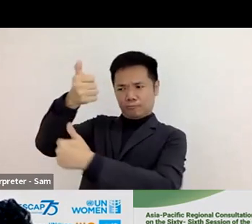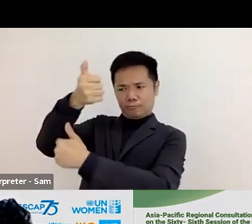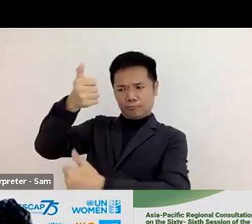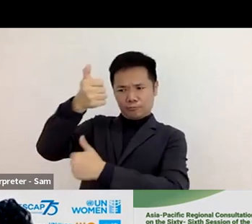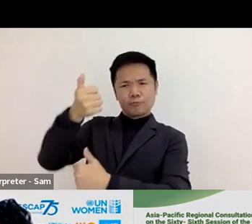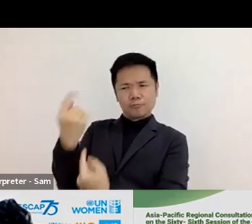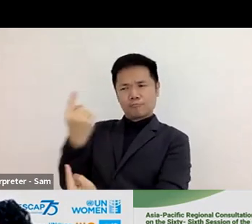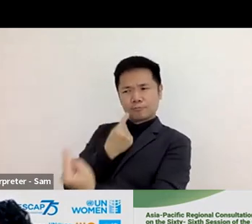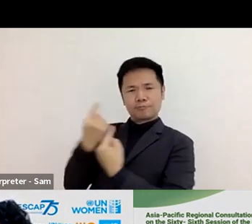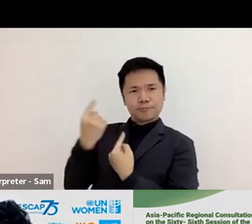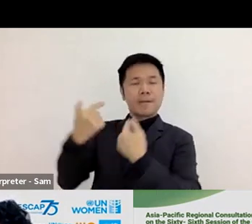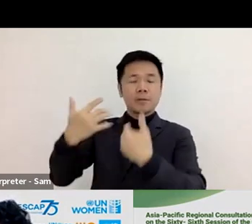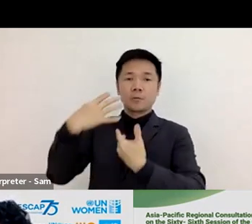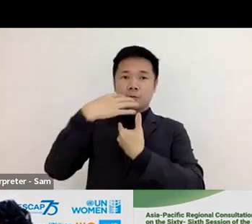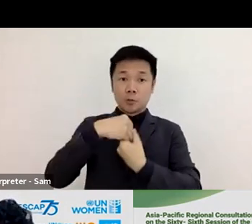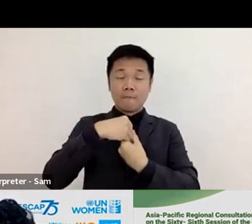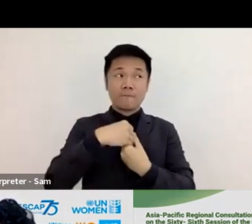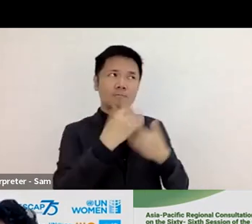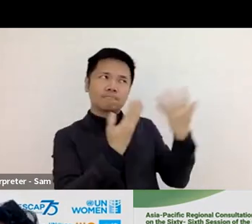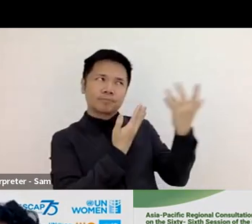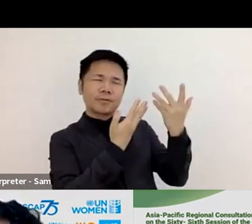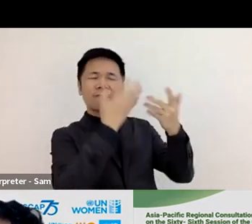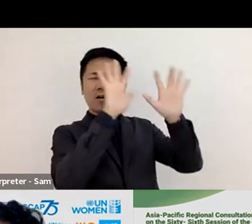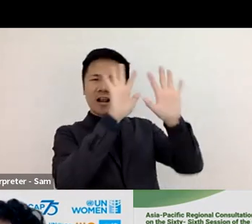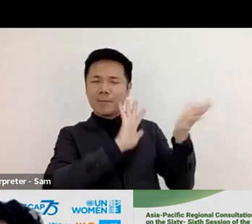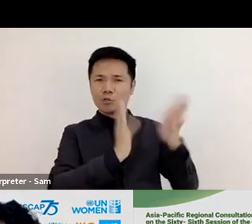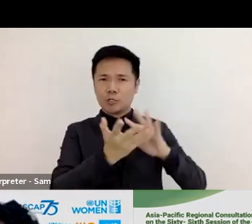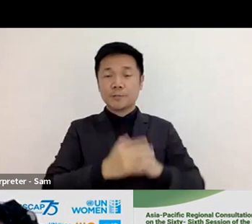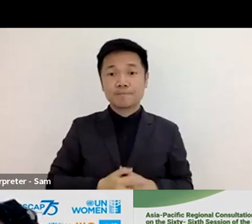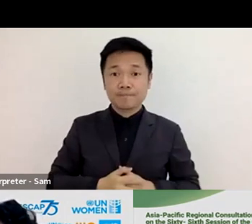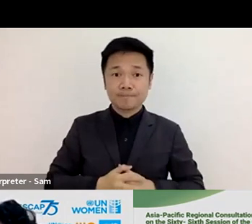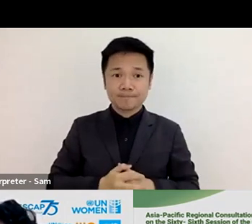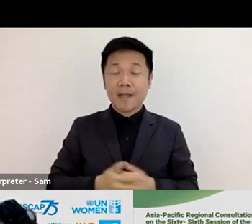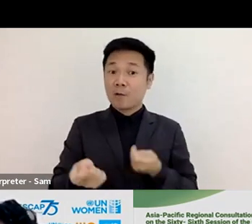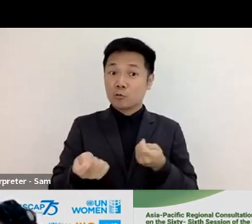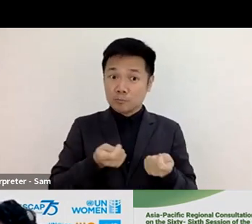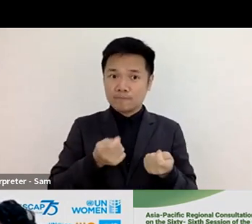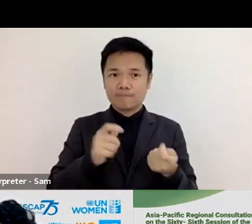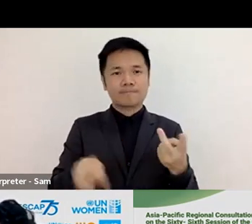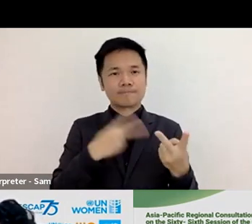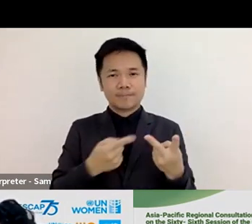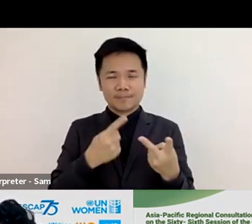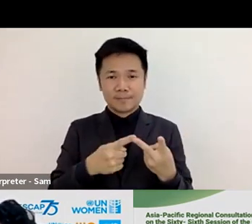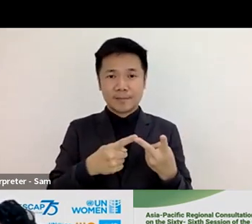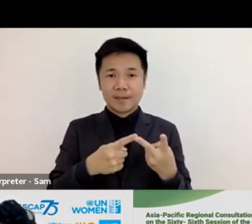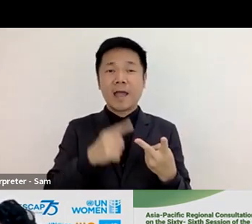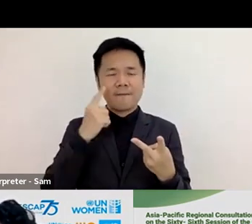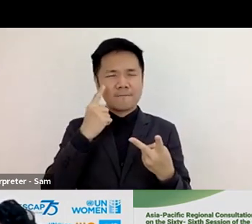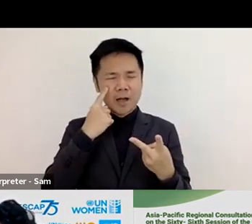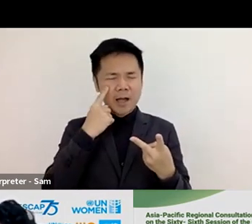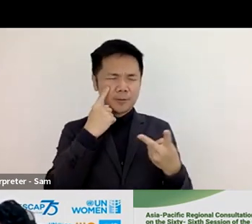change, environmental and disaster risk reduction governance, as well as in the design,